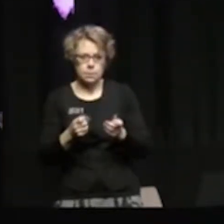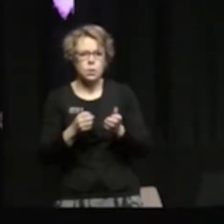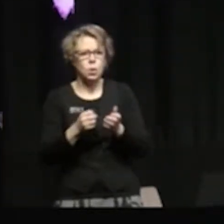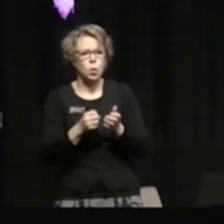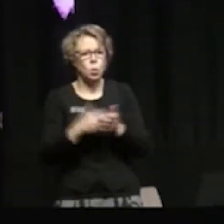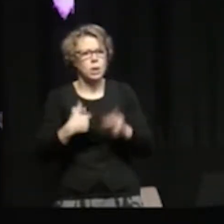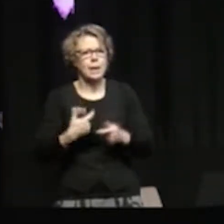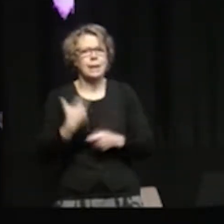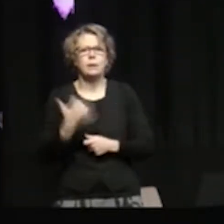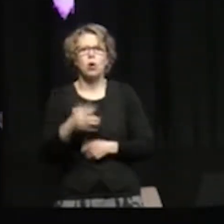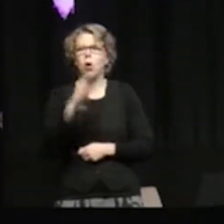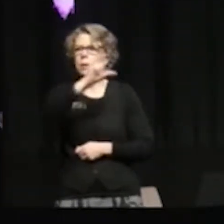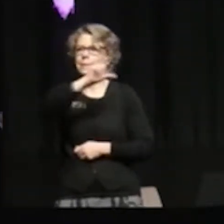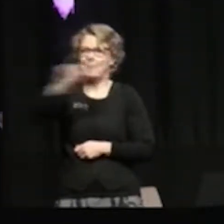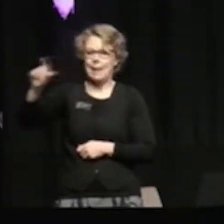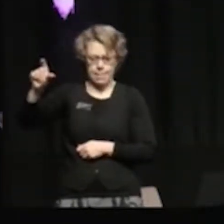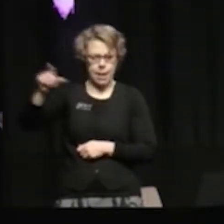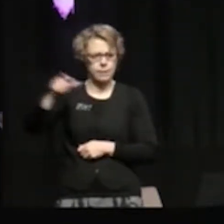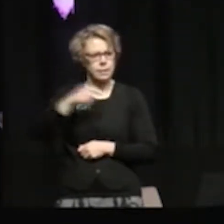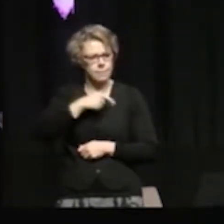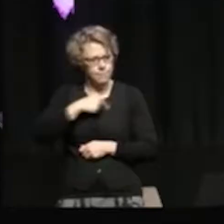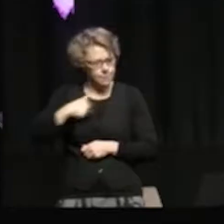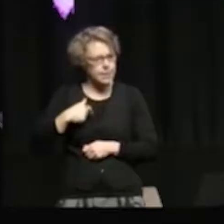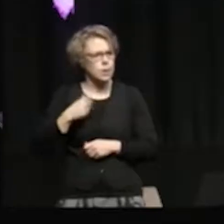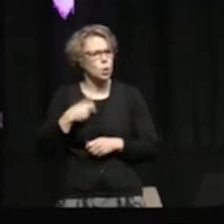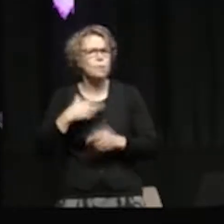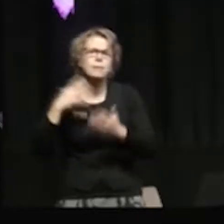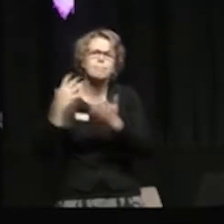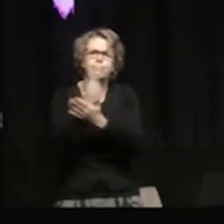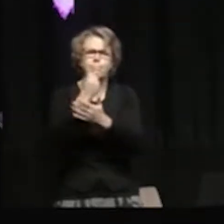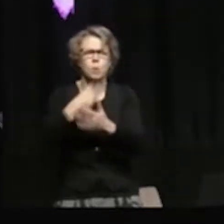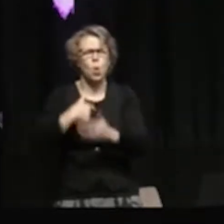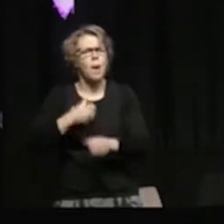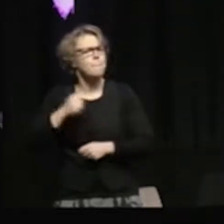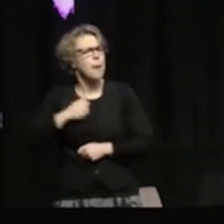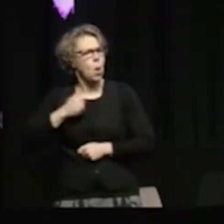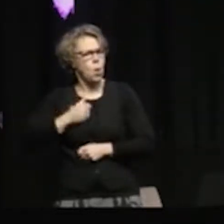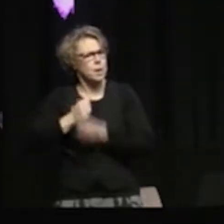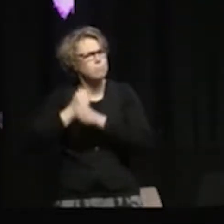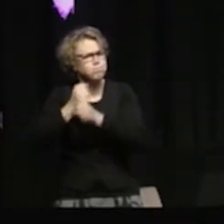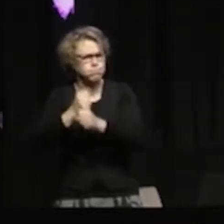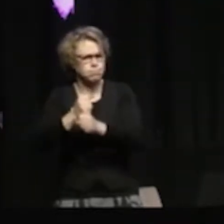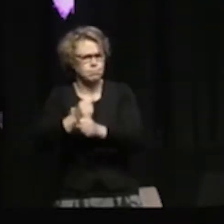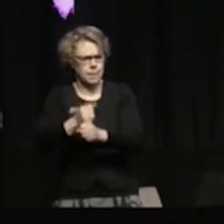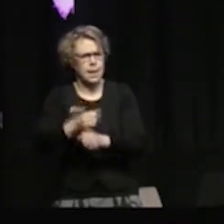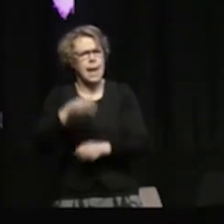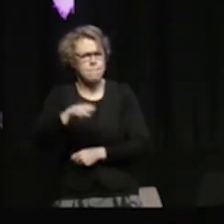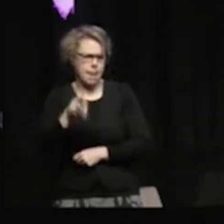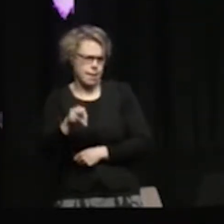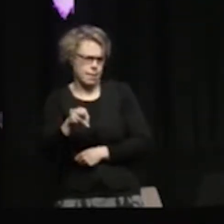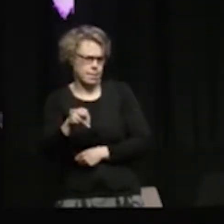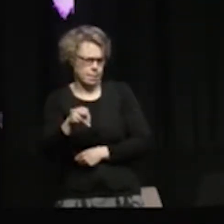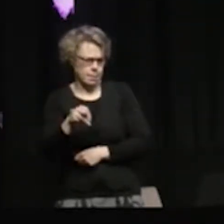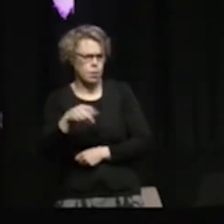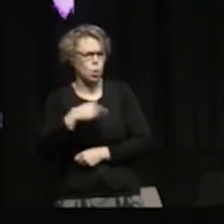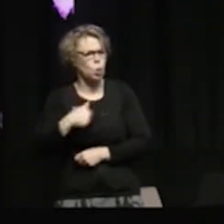Today's themes concern how we achieve our civil rights, how we sustain them, and how we defend